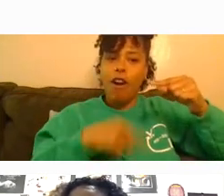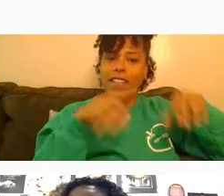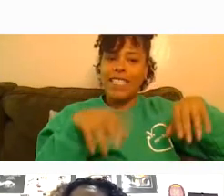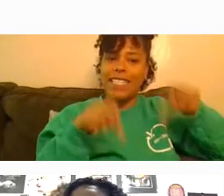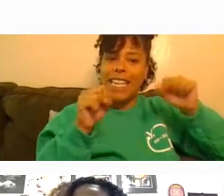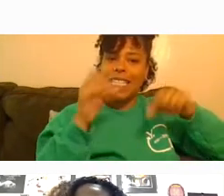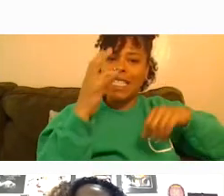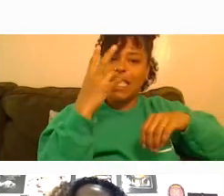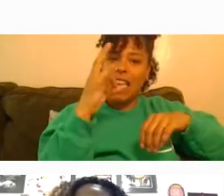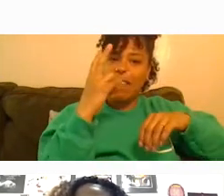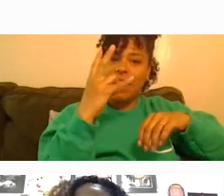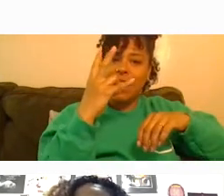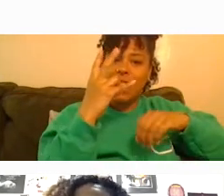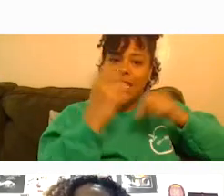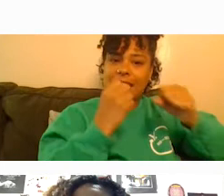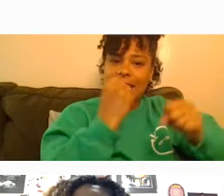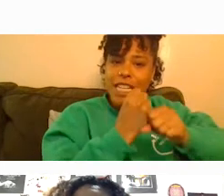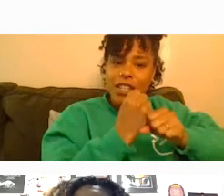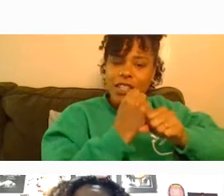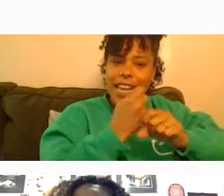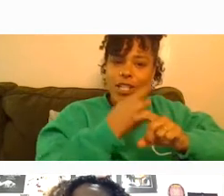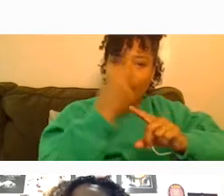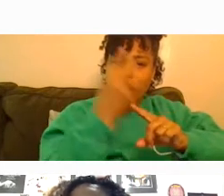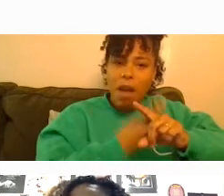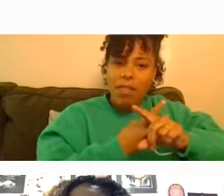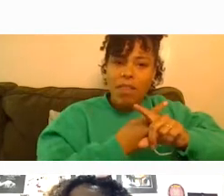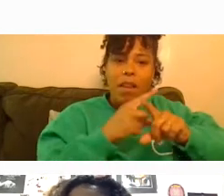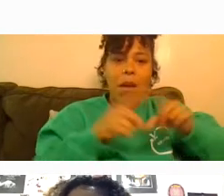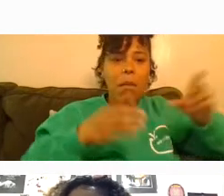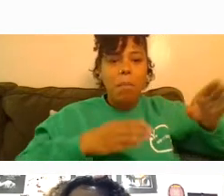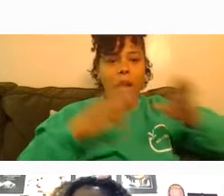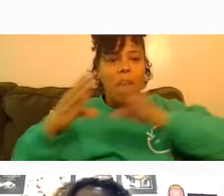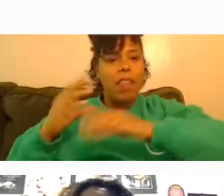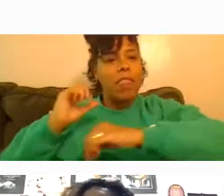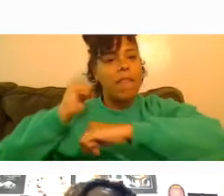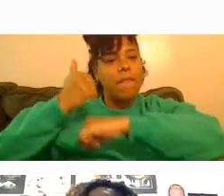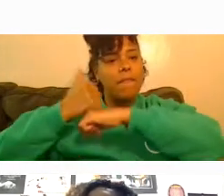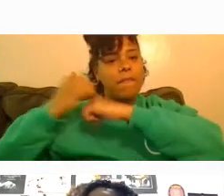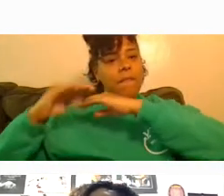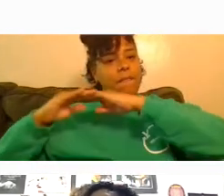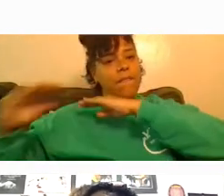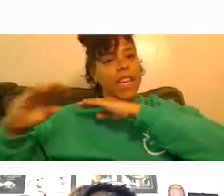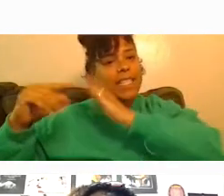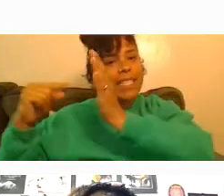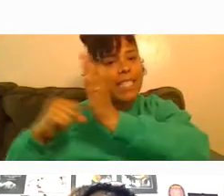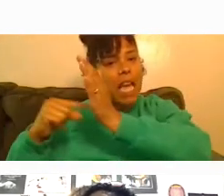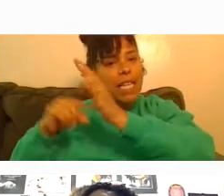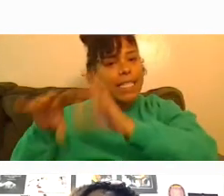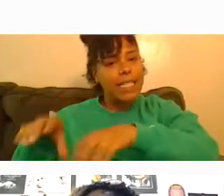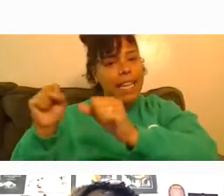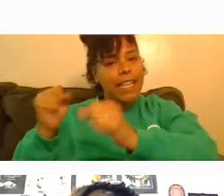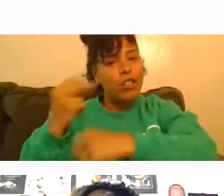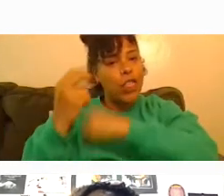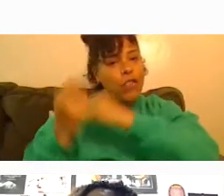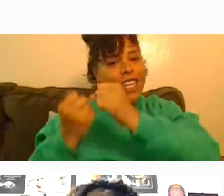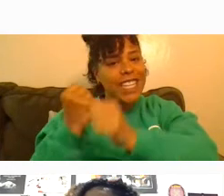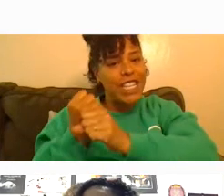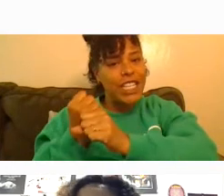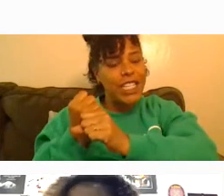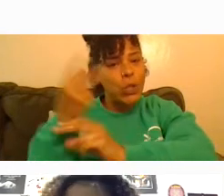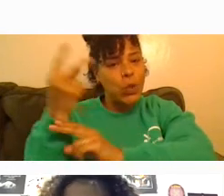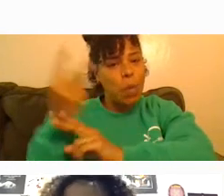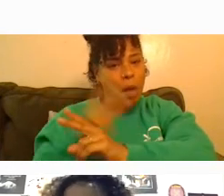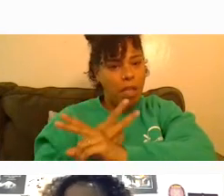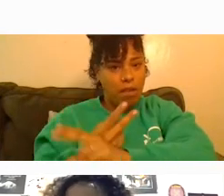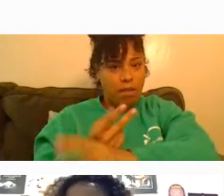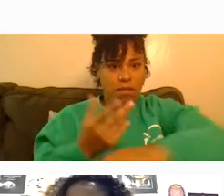off, whereas the fixed debt takes 3 years and 2 months. Obviously, there's a big